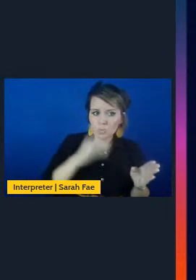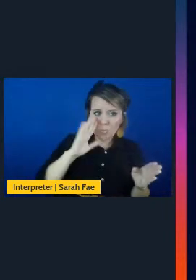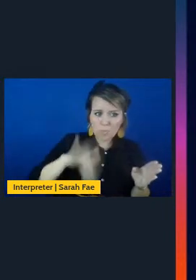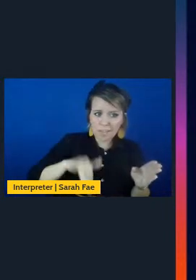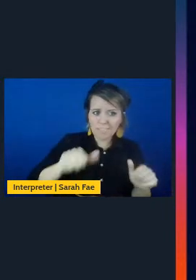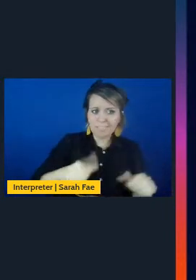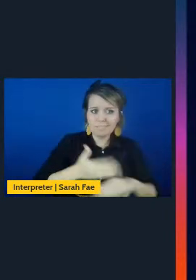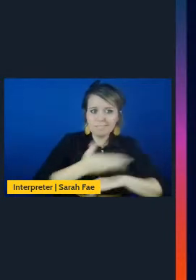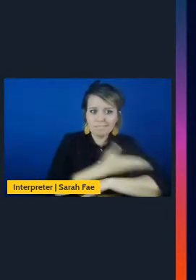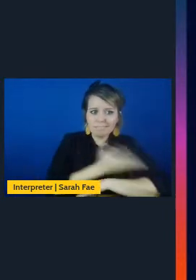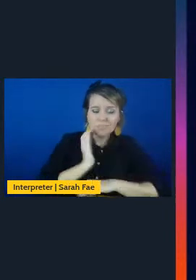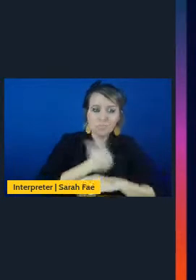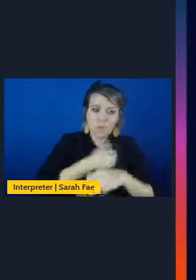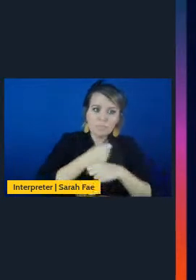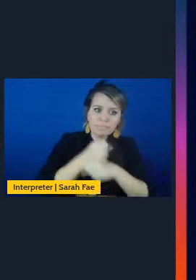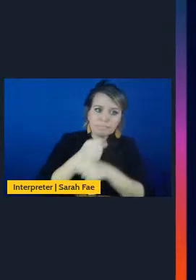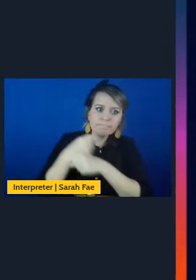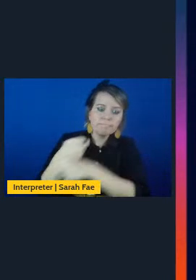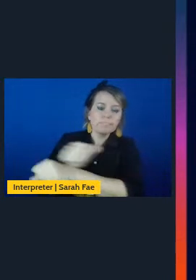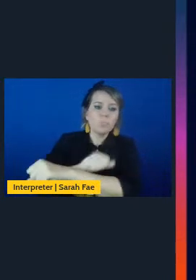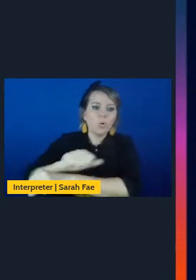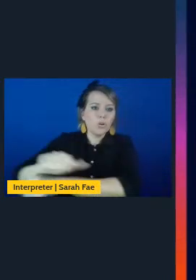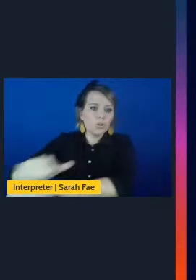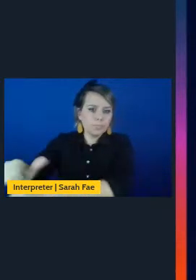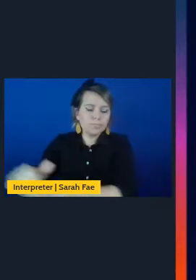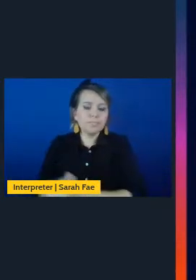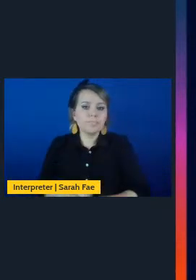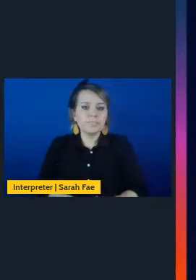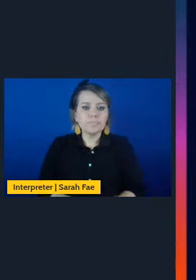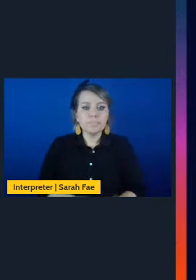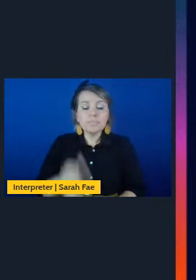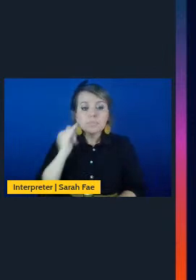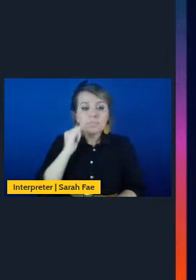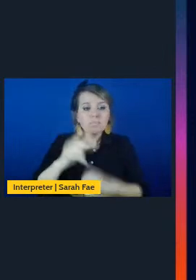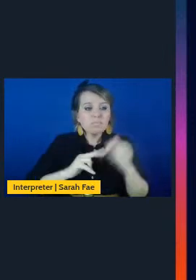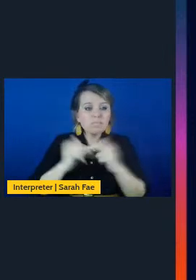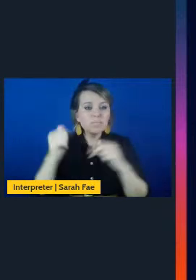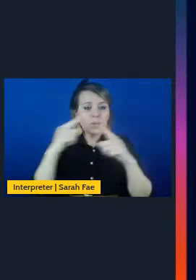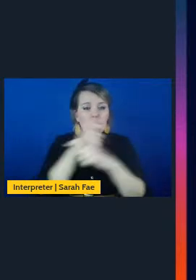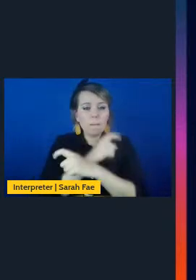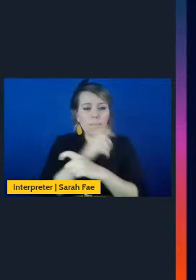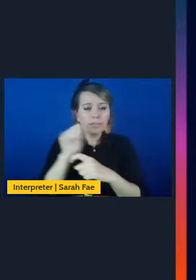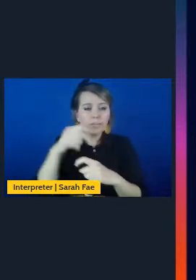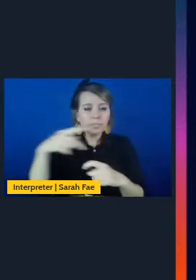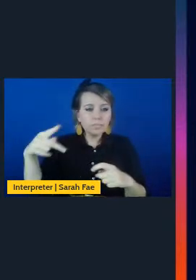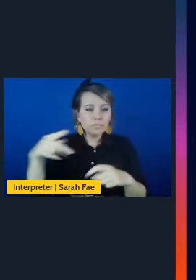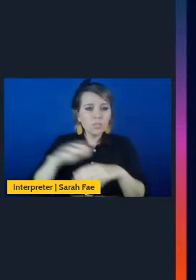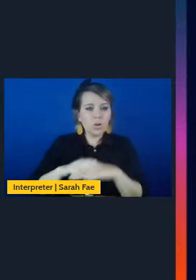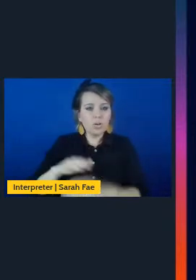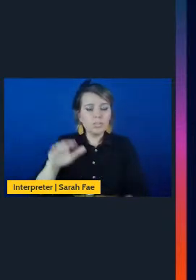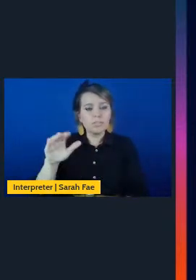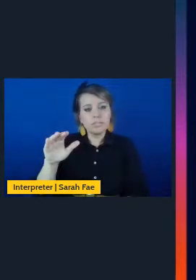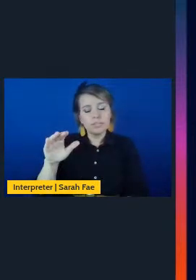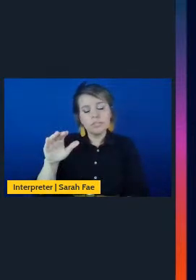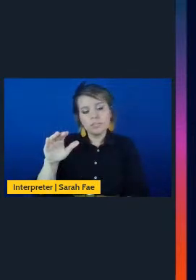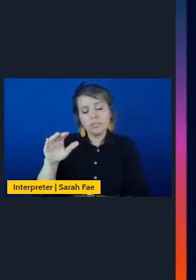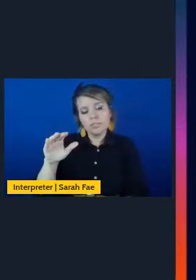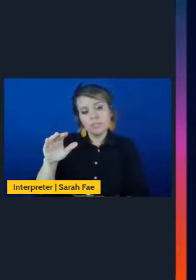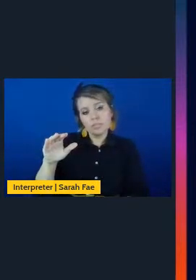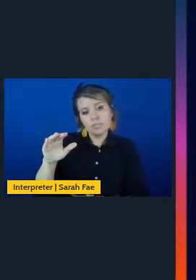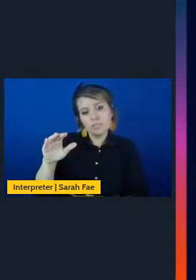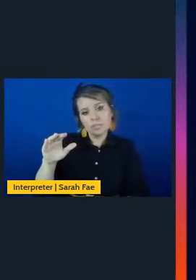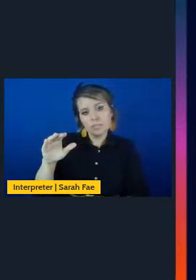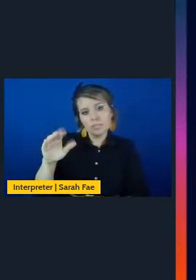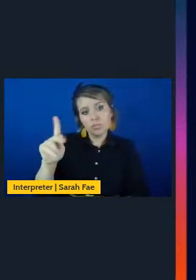improve our productivity. And if you're building a complex application on Kubernetes using CDKs, which is